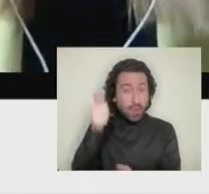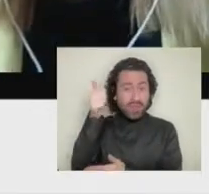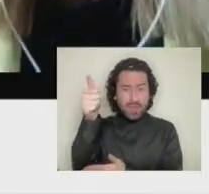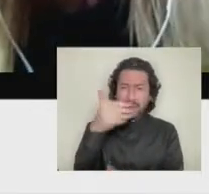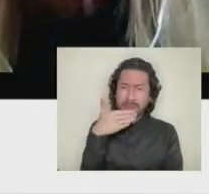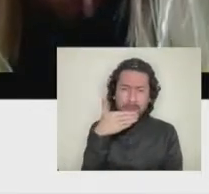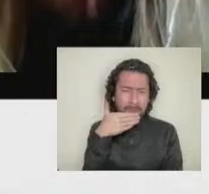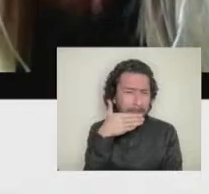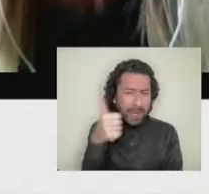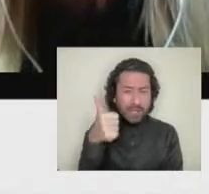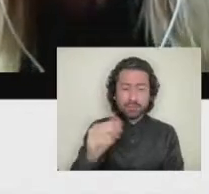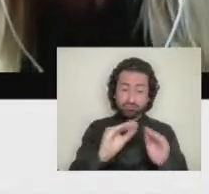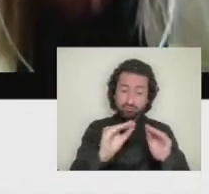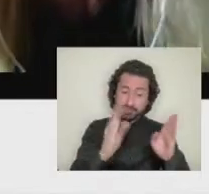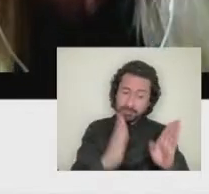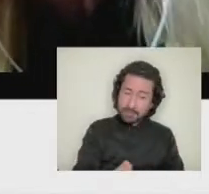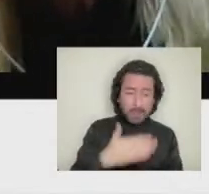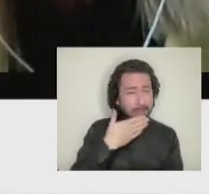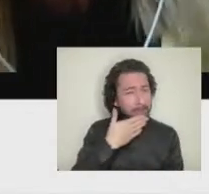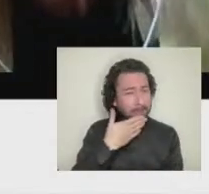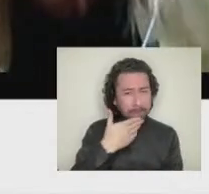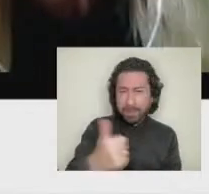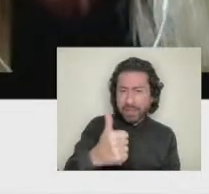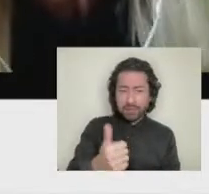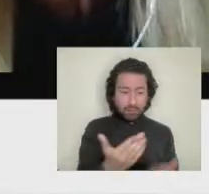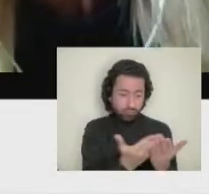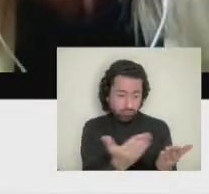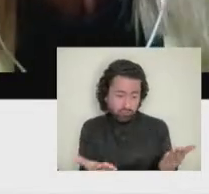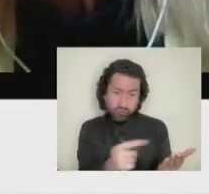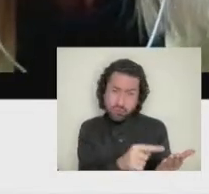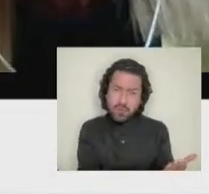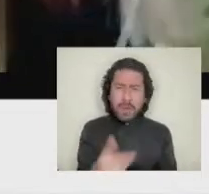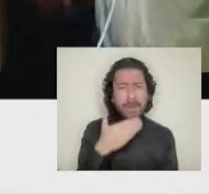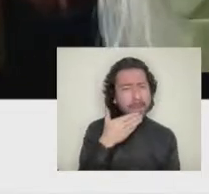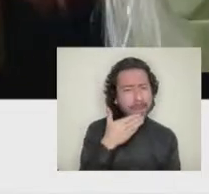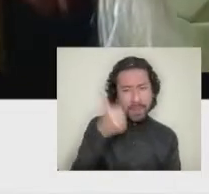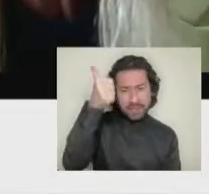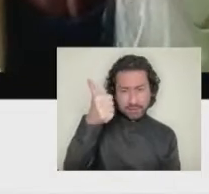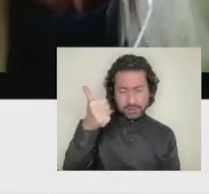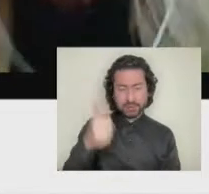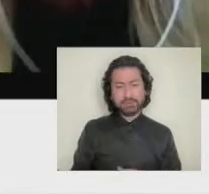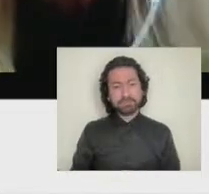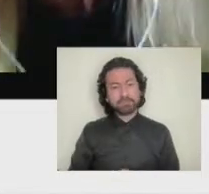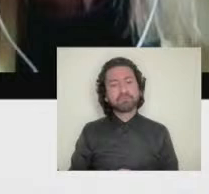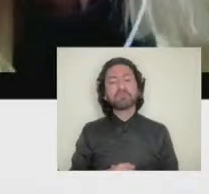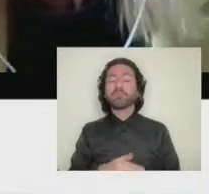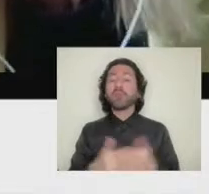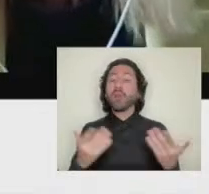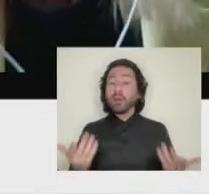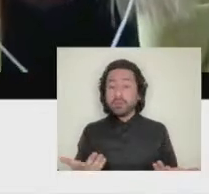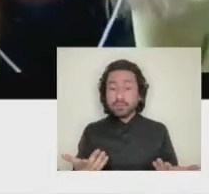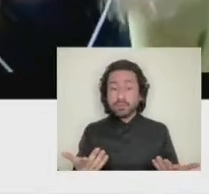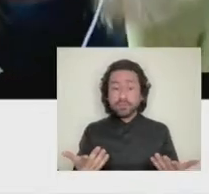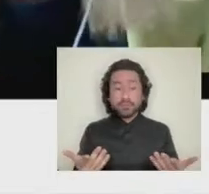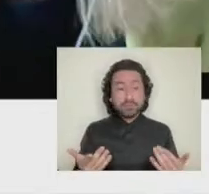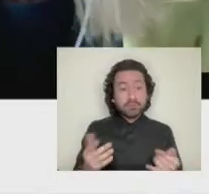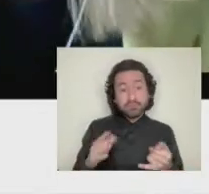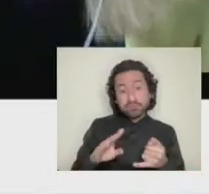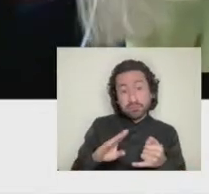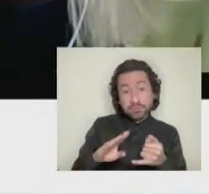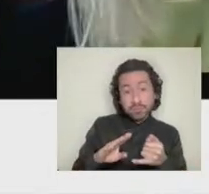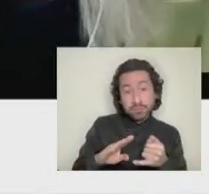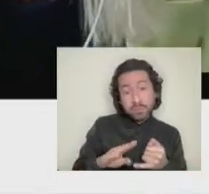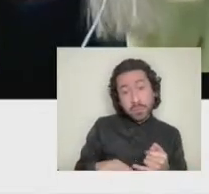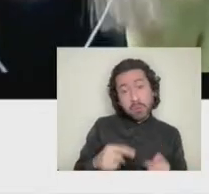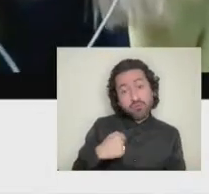school directors, the best teachers, the best resources in the favelas. But that is not what